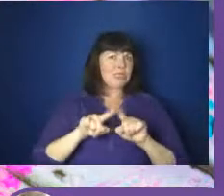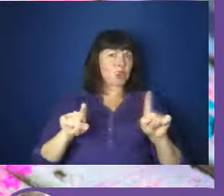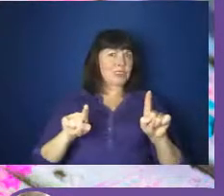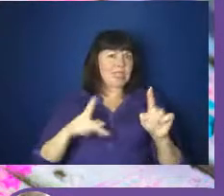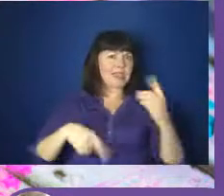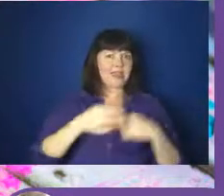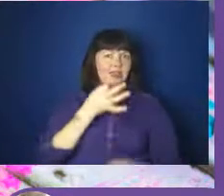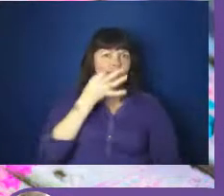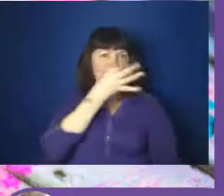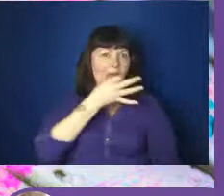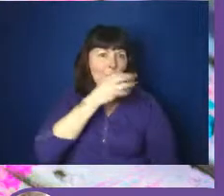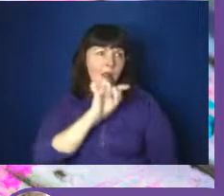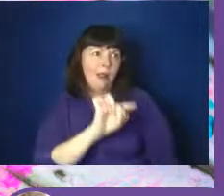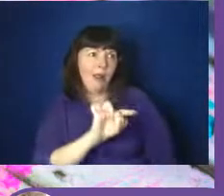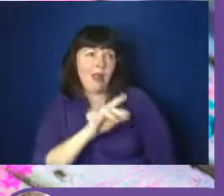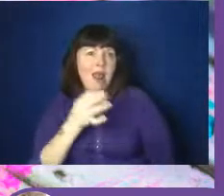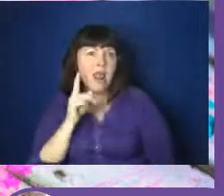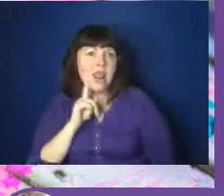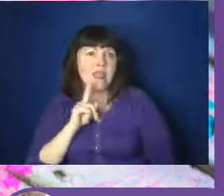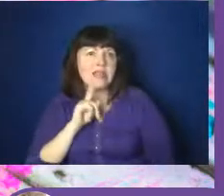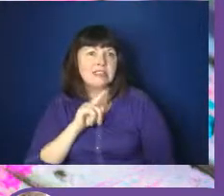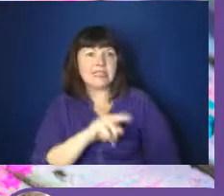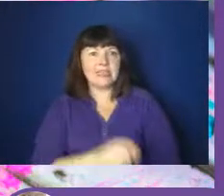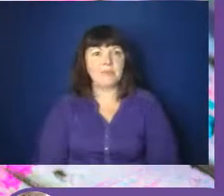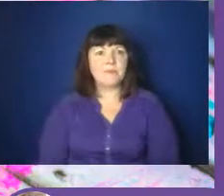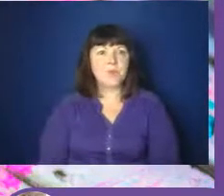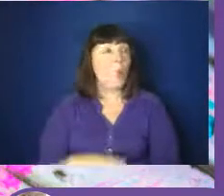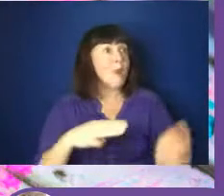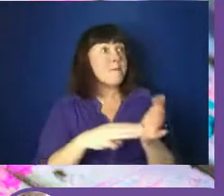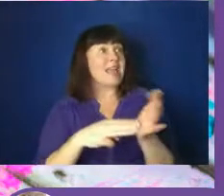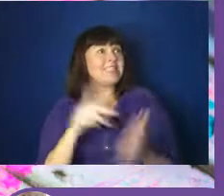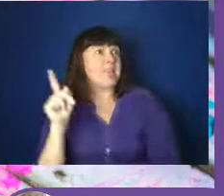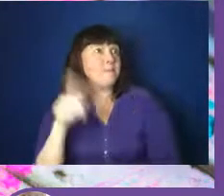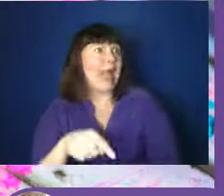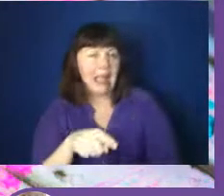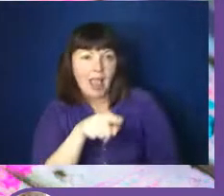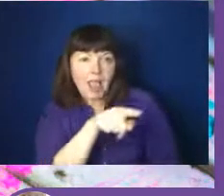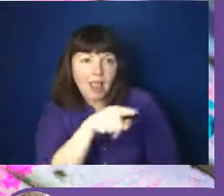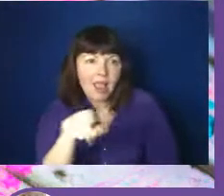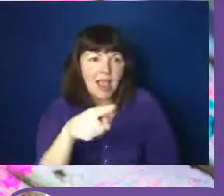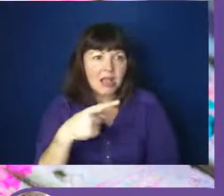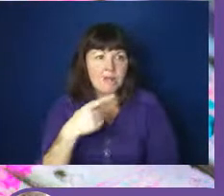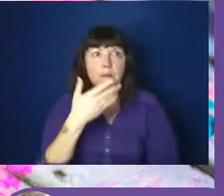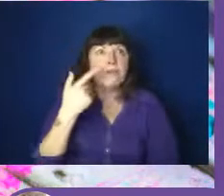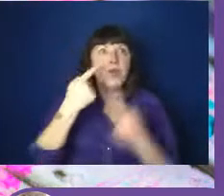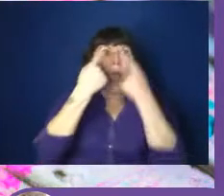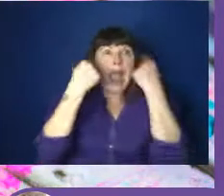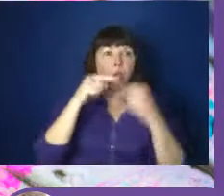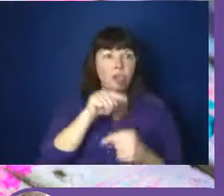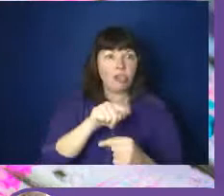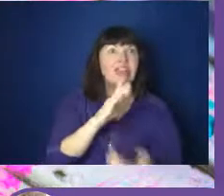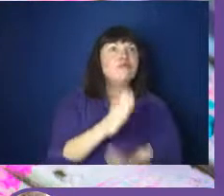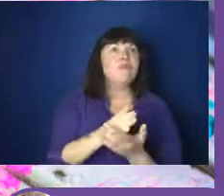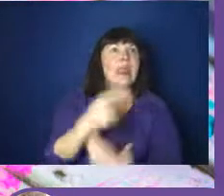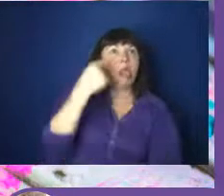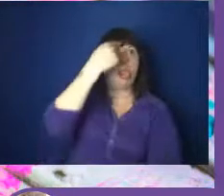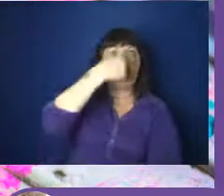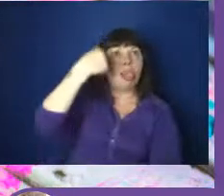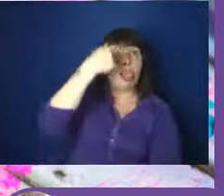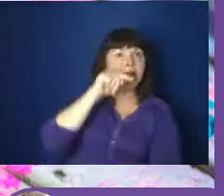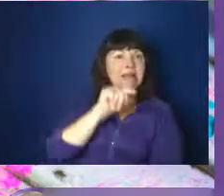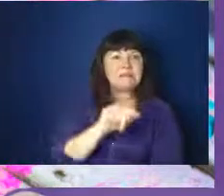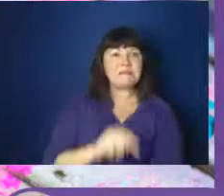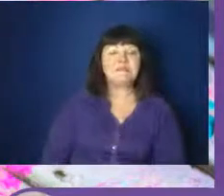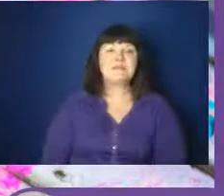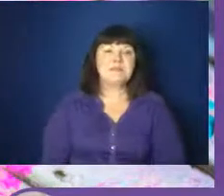wonderful. Oh, Maddie, you're back, but you don't look like an owl. This is what she actually looks like, in case you were